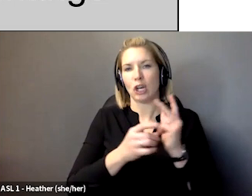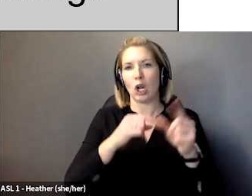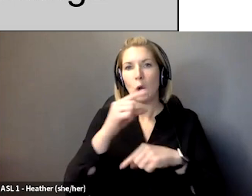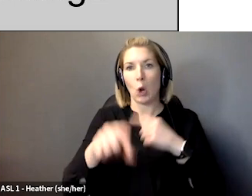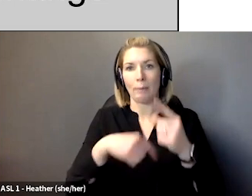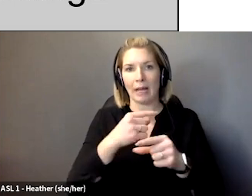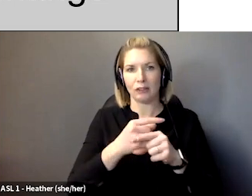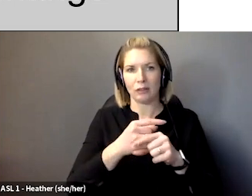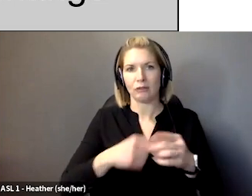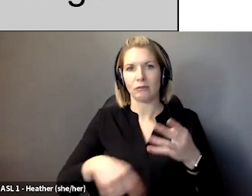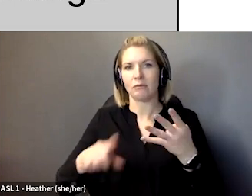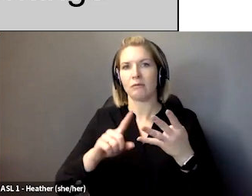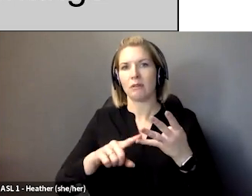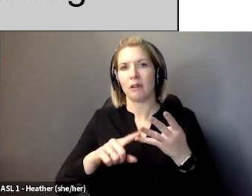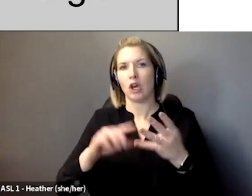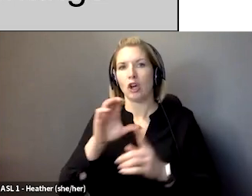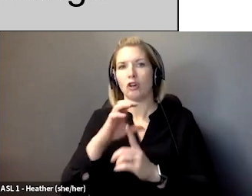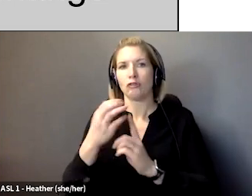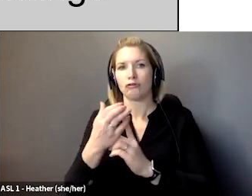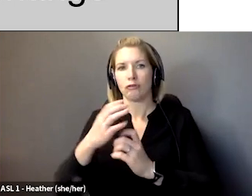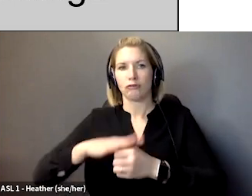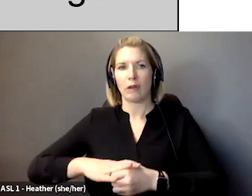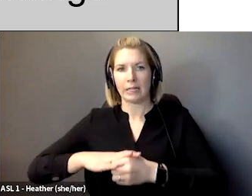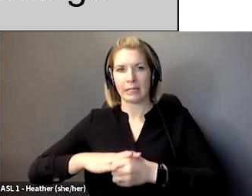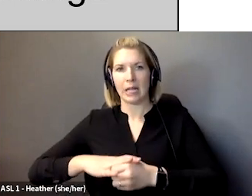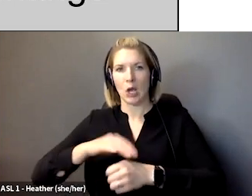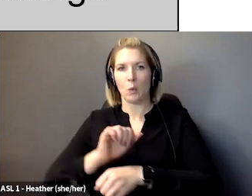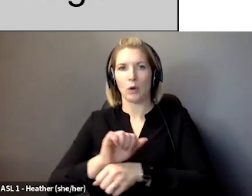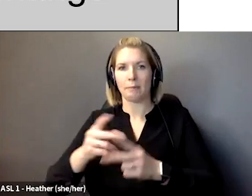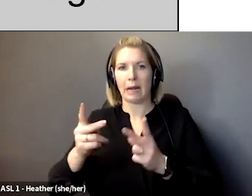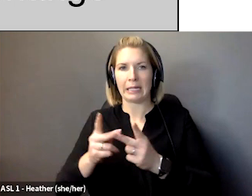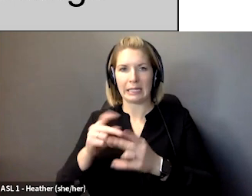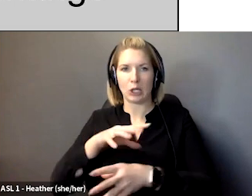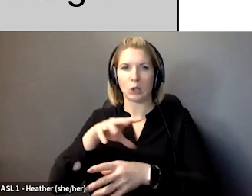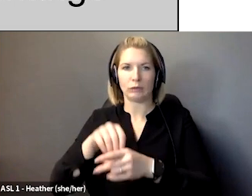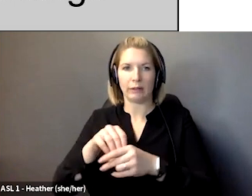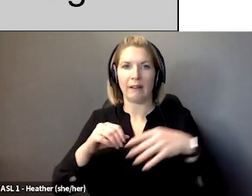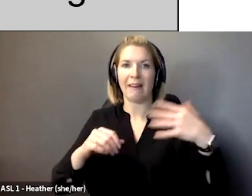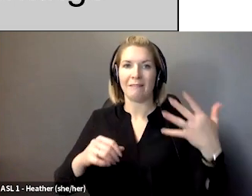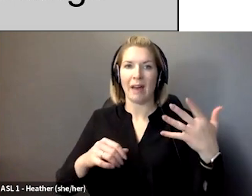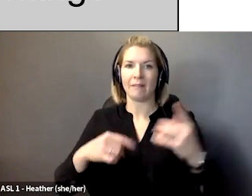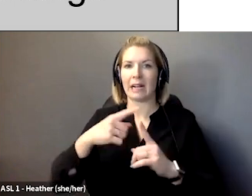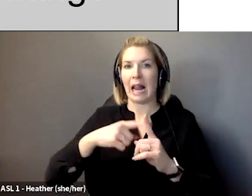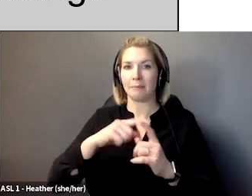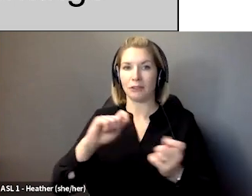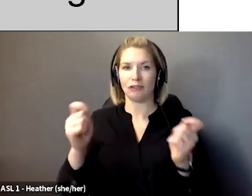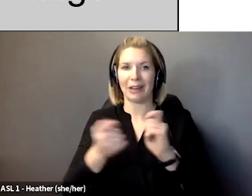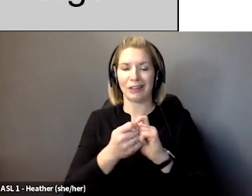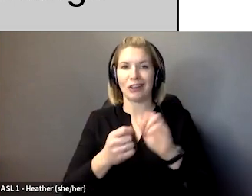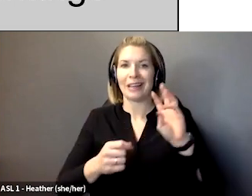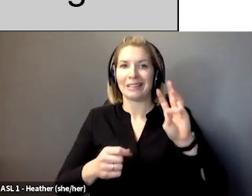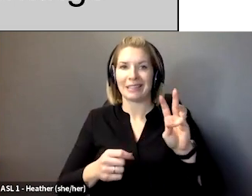workplace inclusivity, climate change, and external shocks speeding up the pace of change, such as